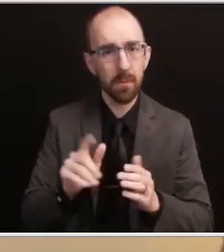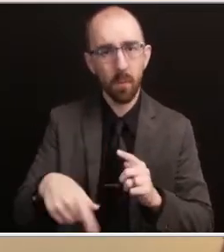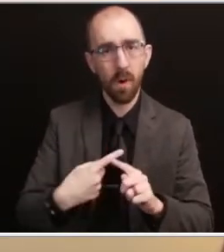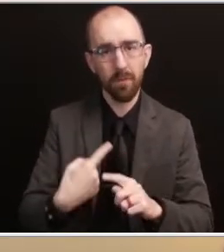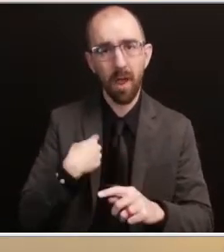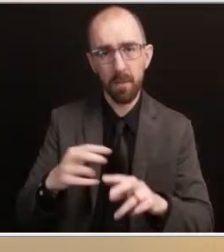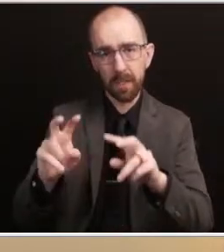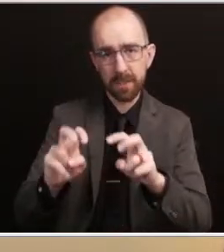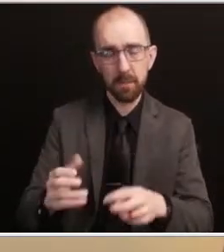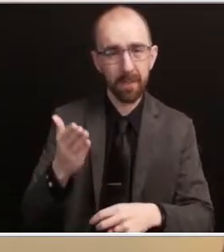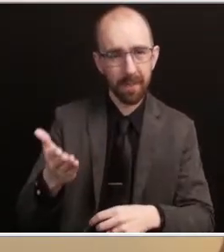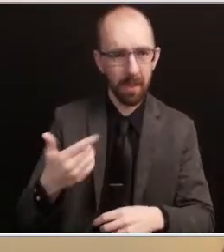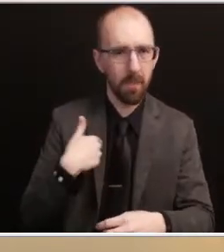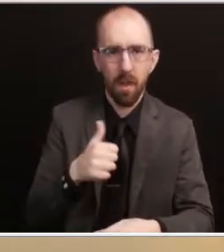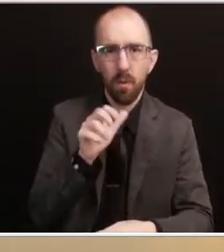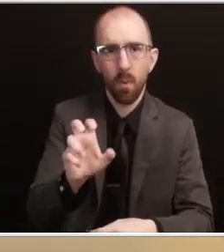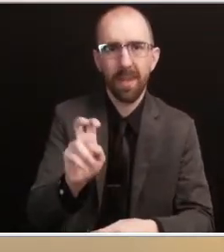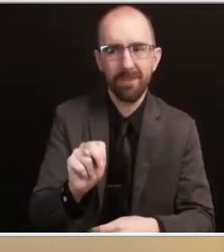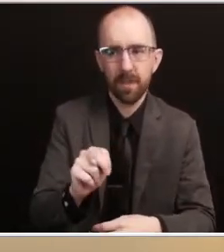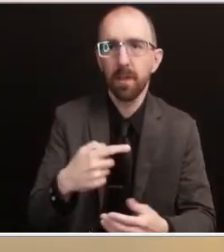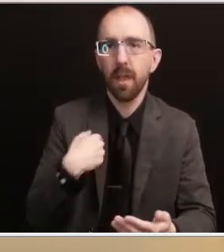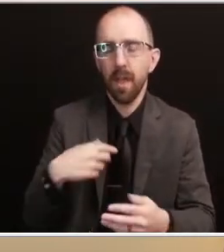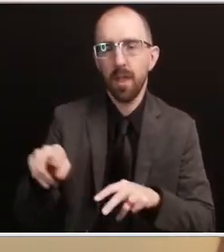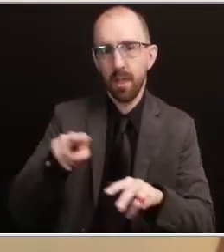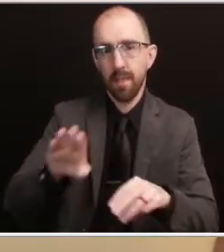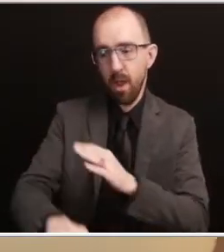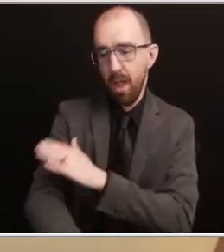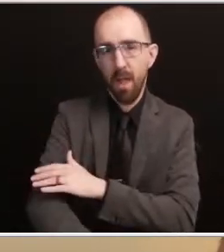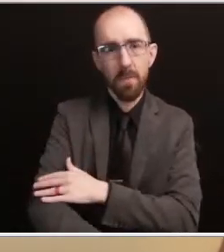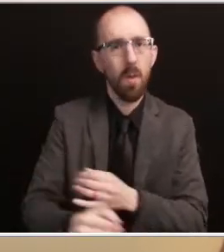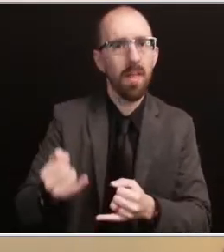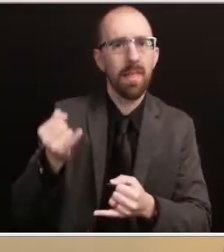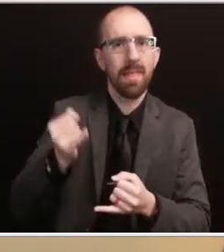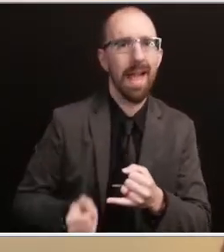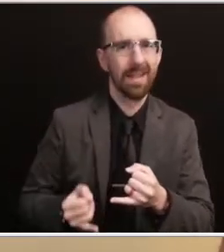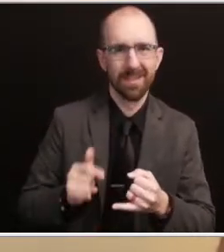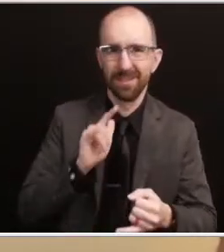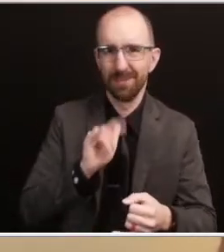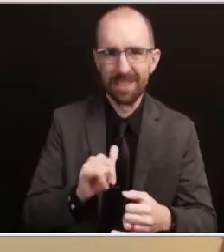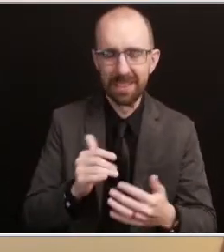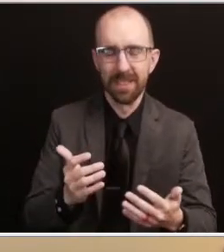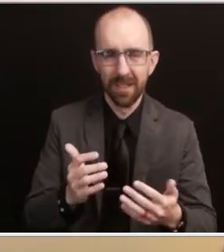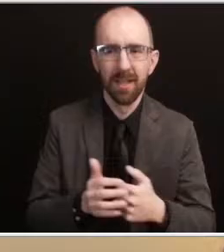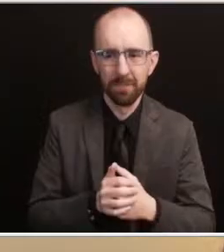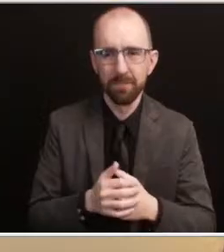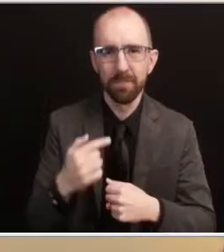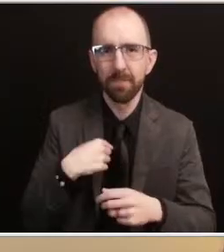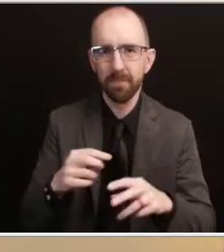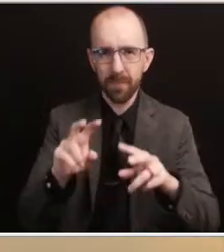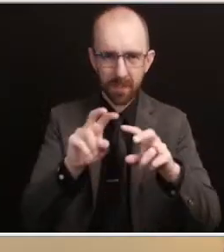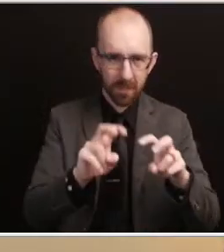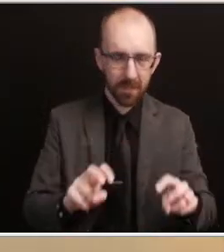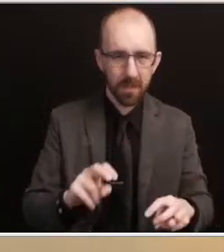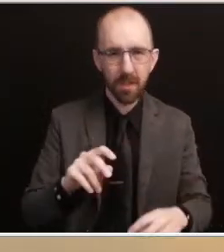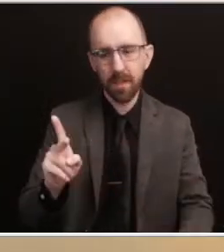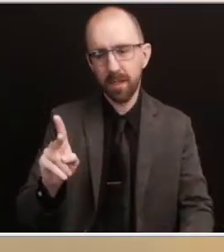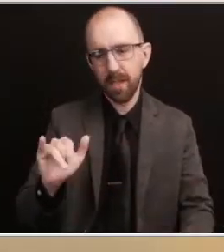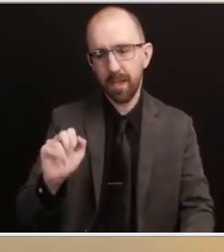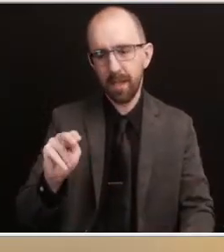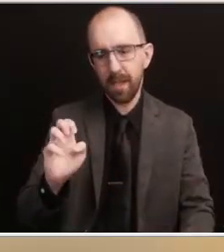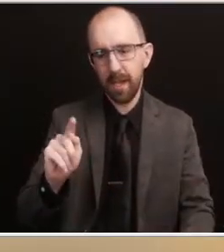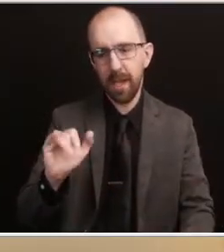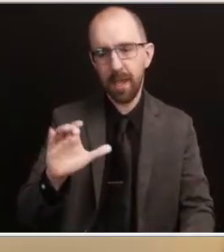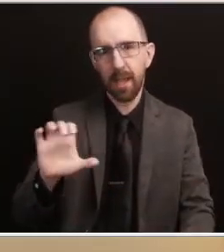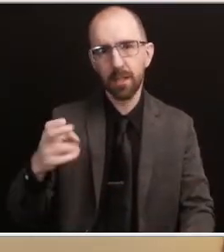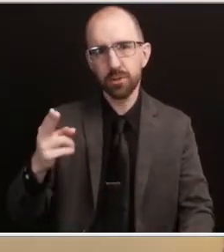examining them, I examine their elbow last. I'm examining their kinetic chain. I want to see